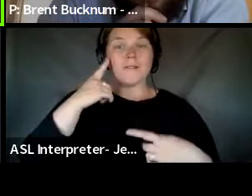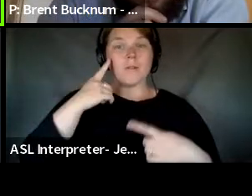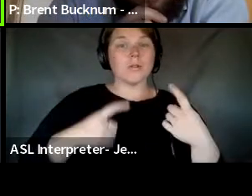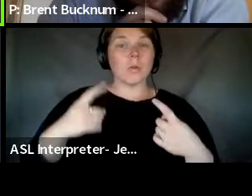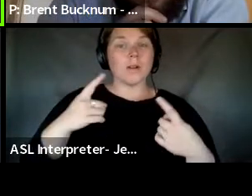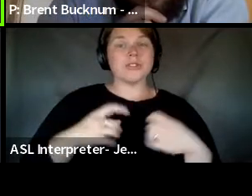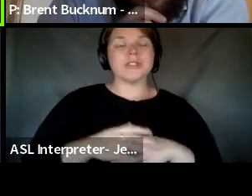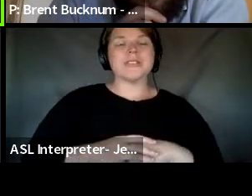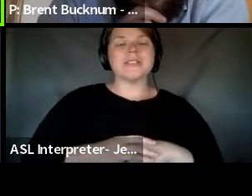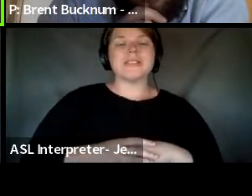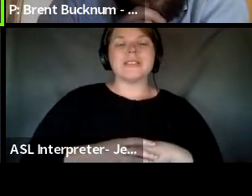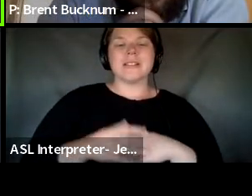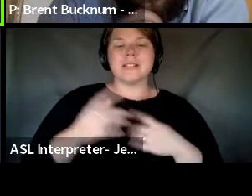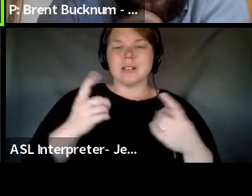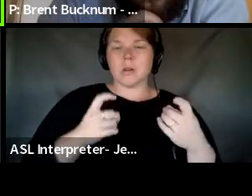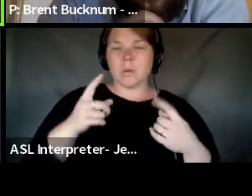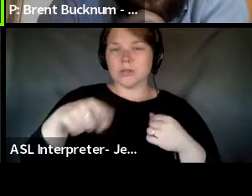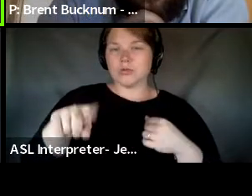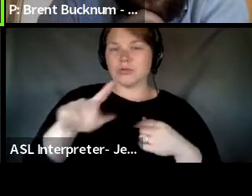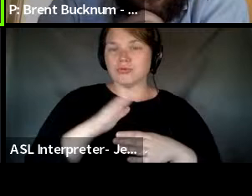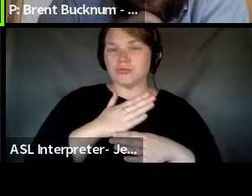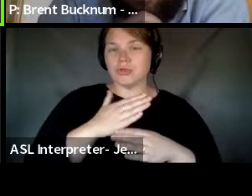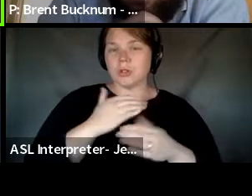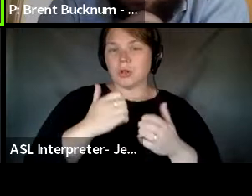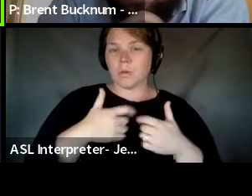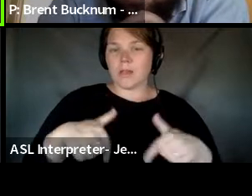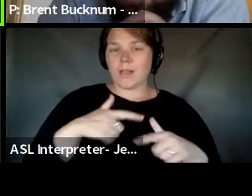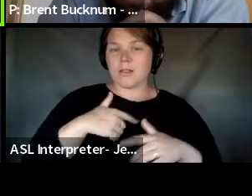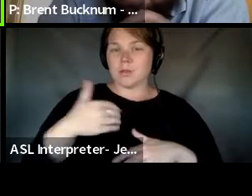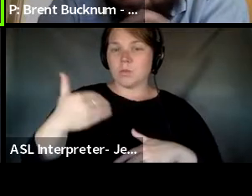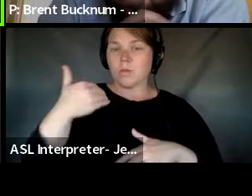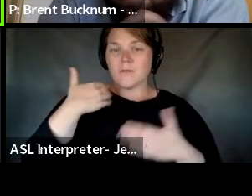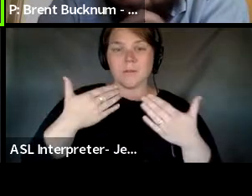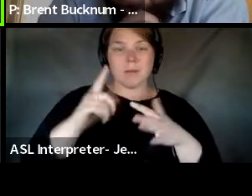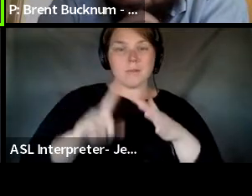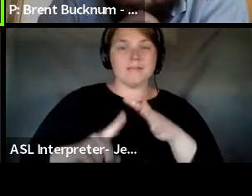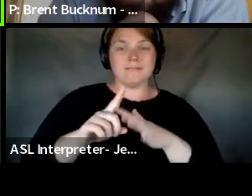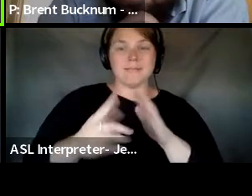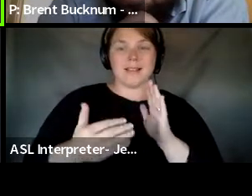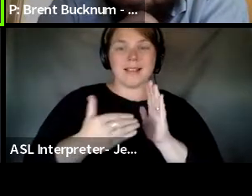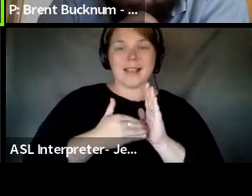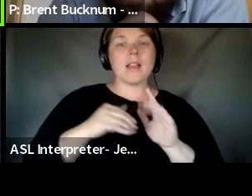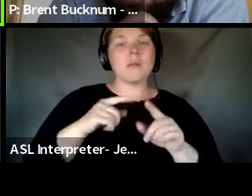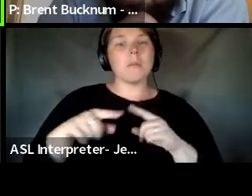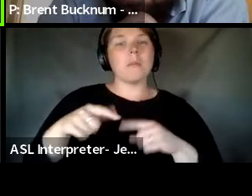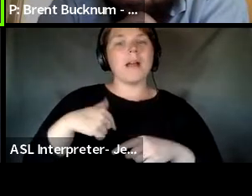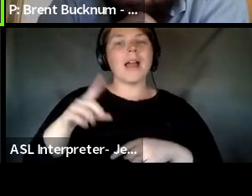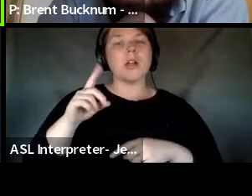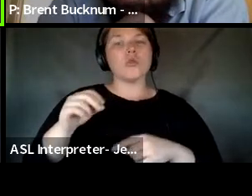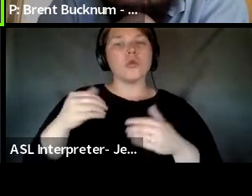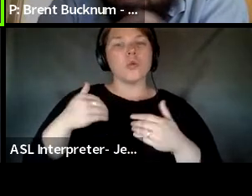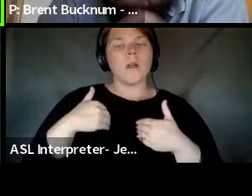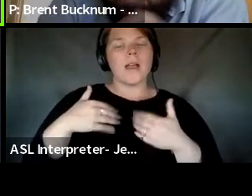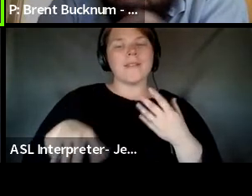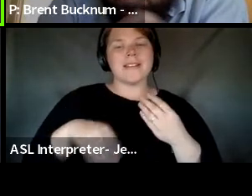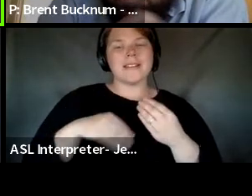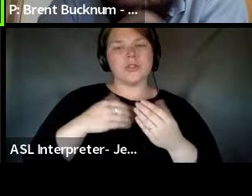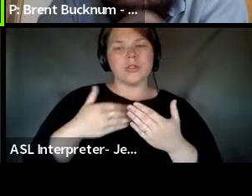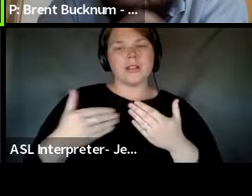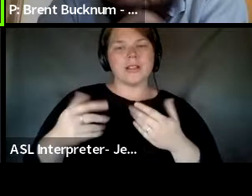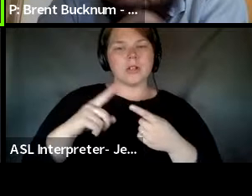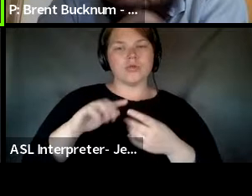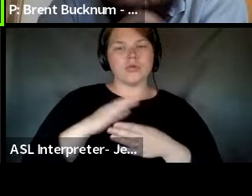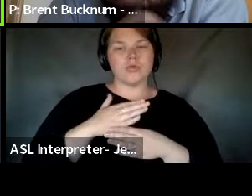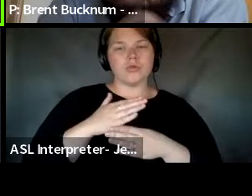the questions that you all shared with us earlier will come up again. But I do have additional things to share with